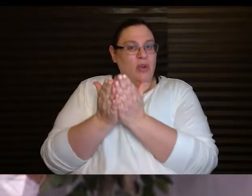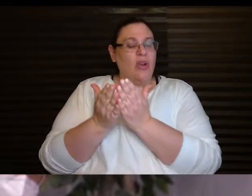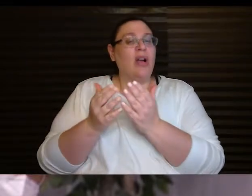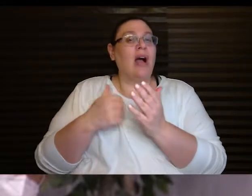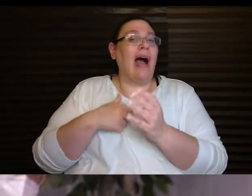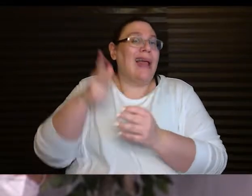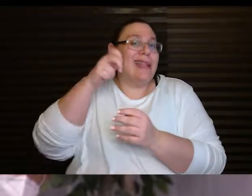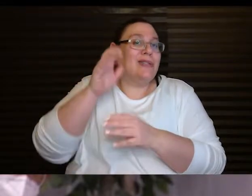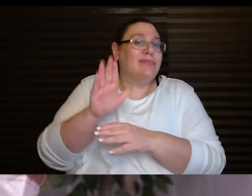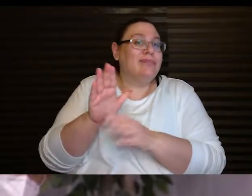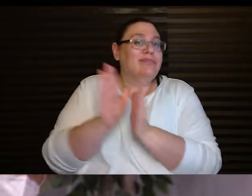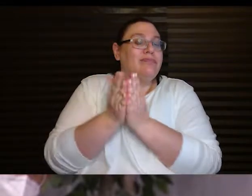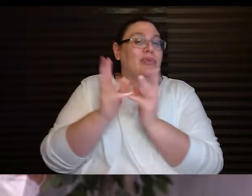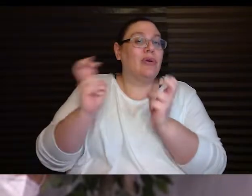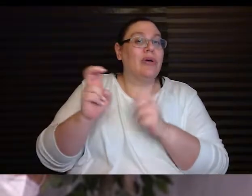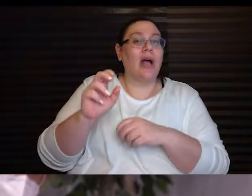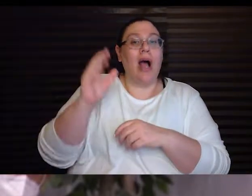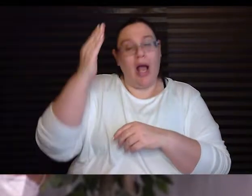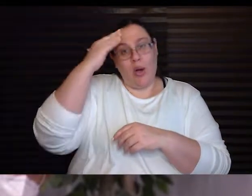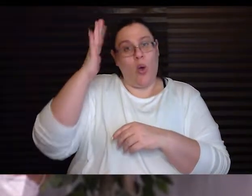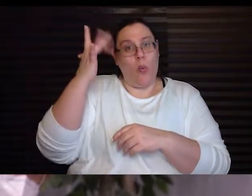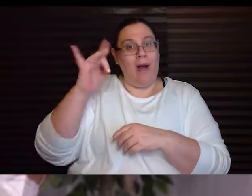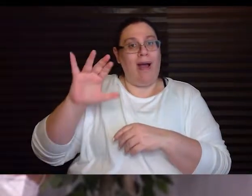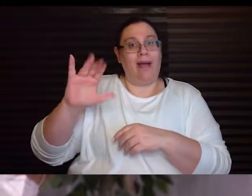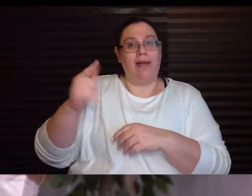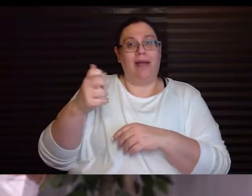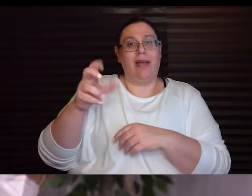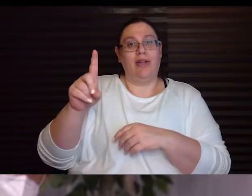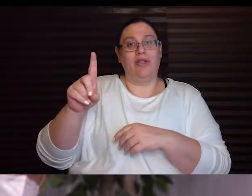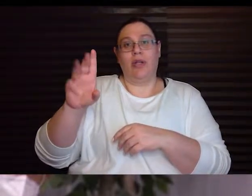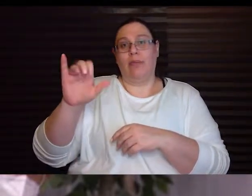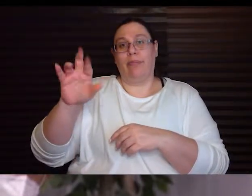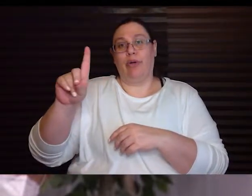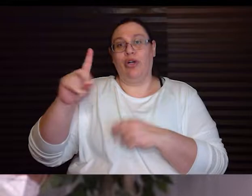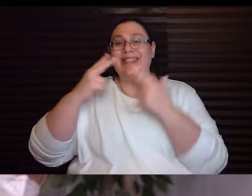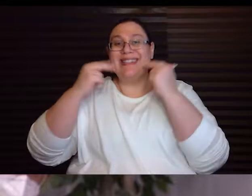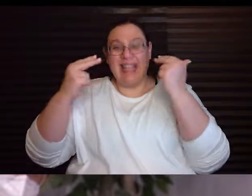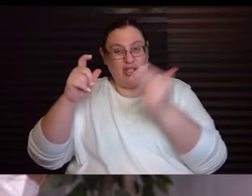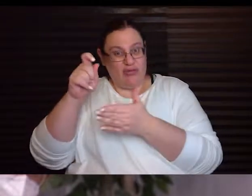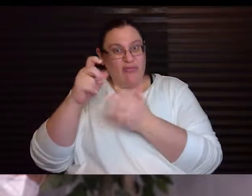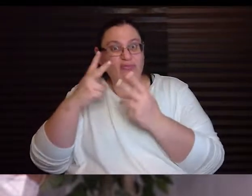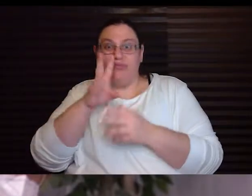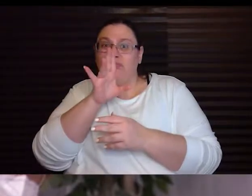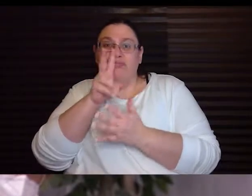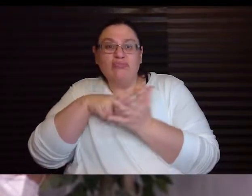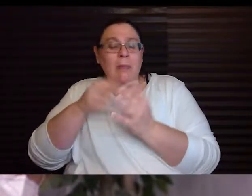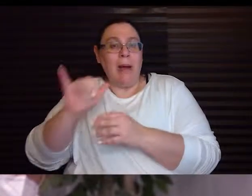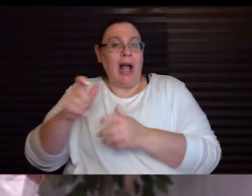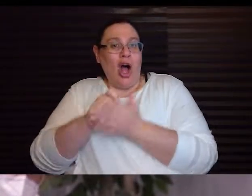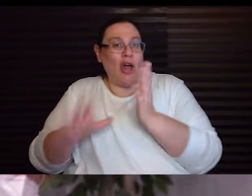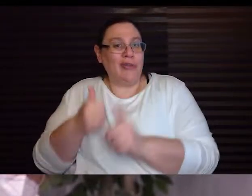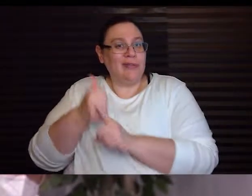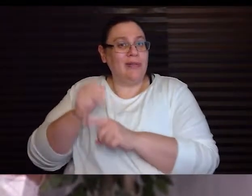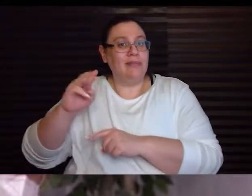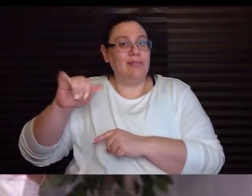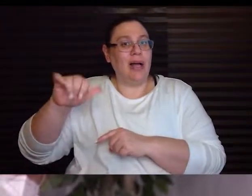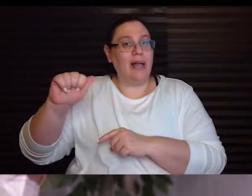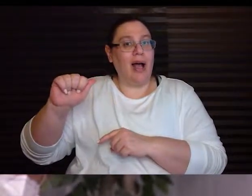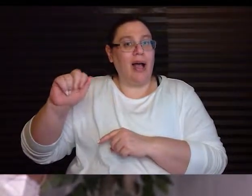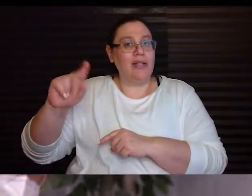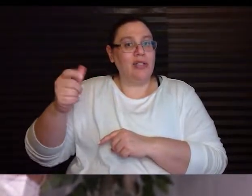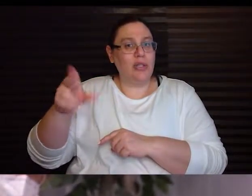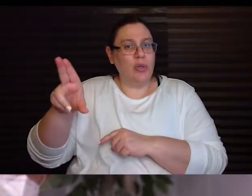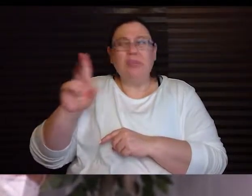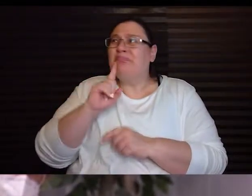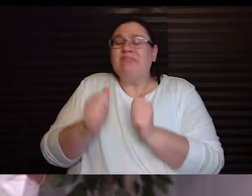Know Why the Caged Bird Sings, read by Maya Angelou herself. Even though this is considered one of the most important and influential pieces